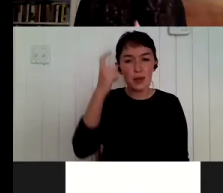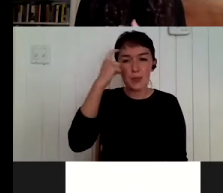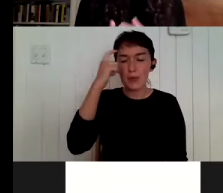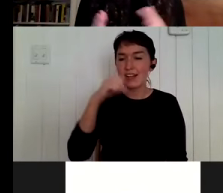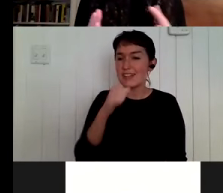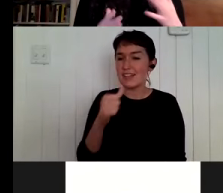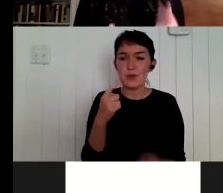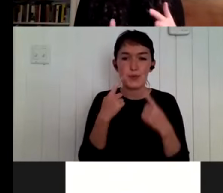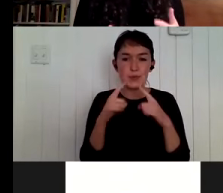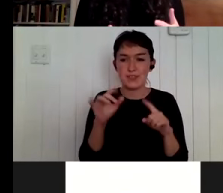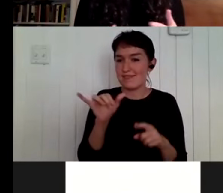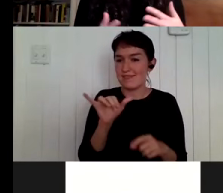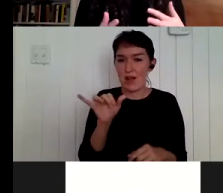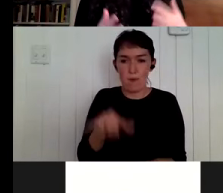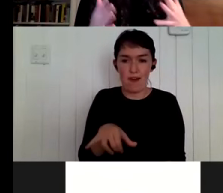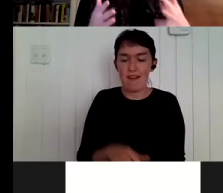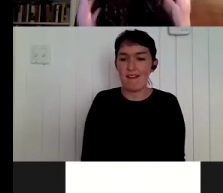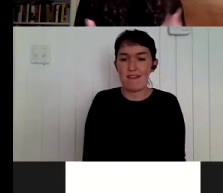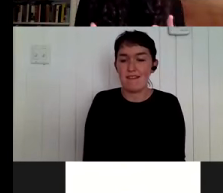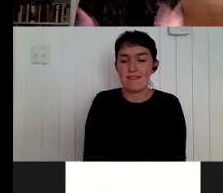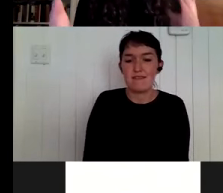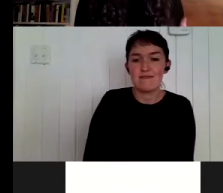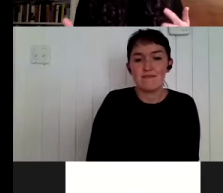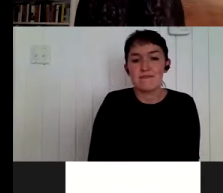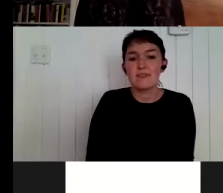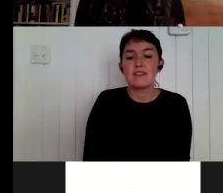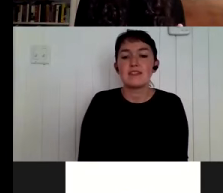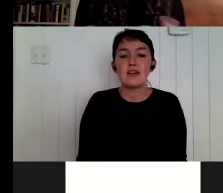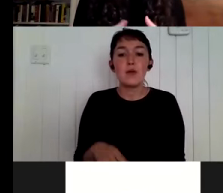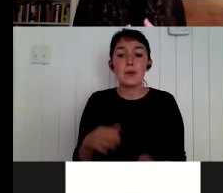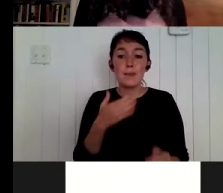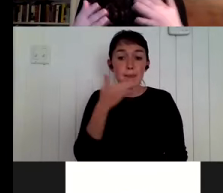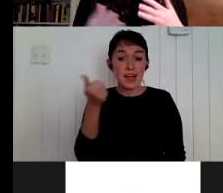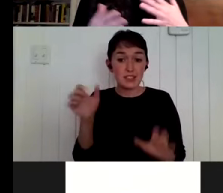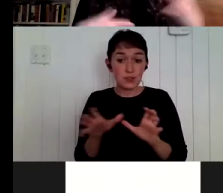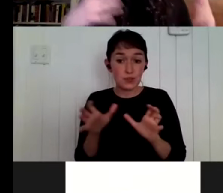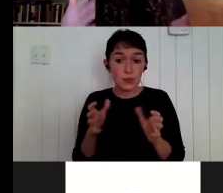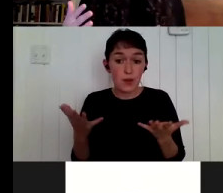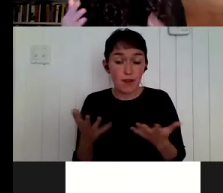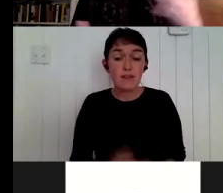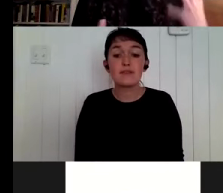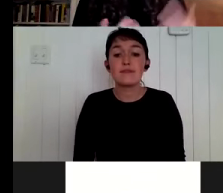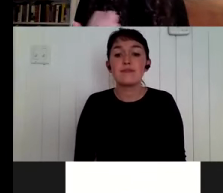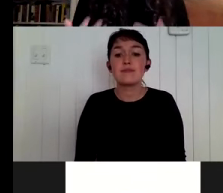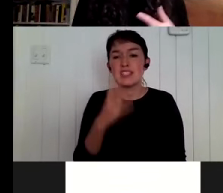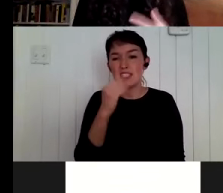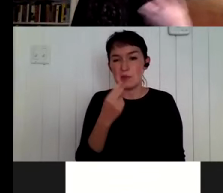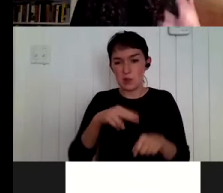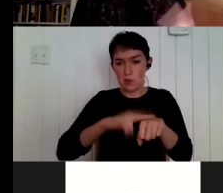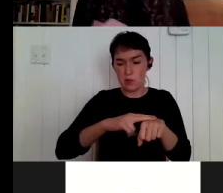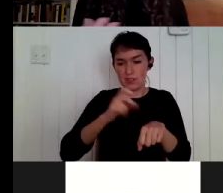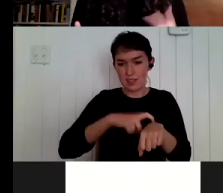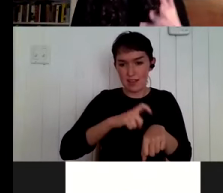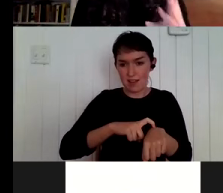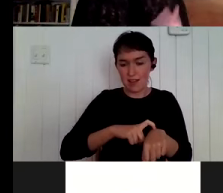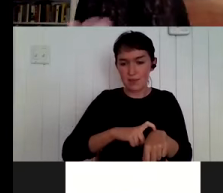best thing that you can do is to just go to sleep at your normal time so that you can maintain your circadian rhythm, what I was